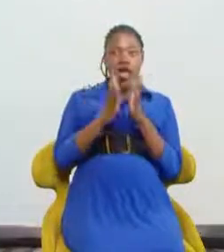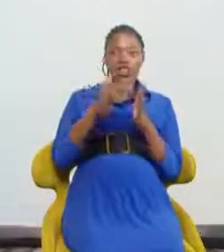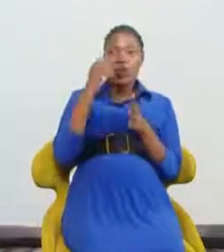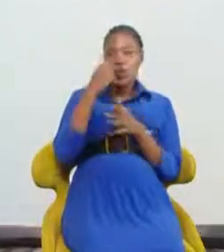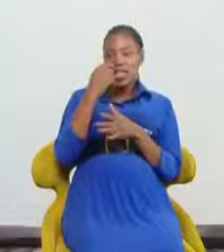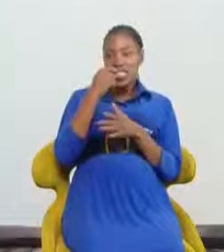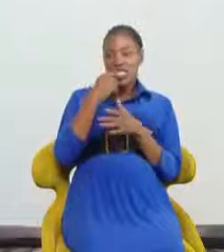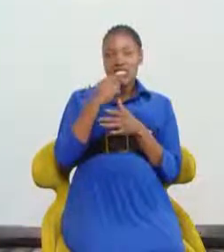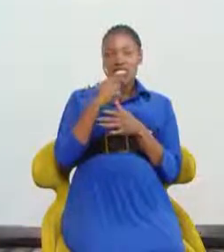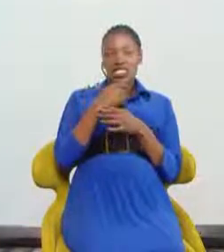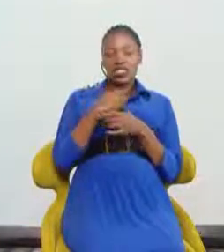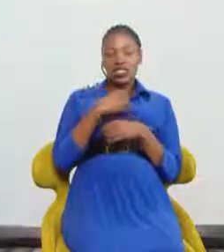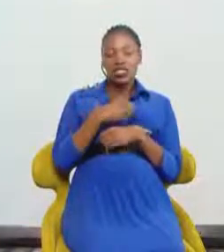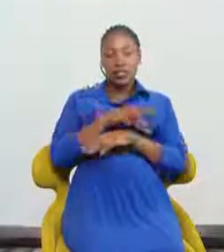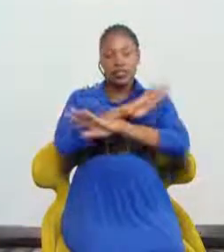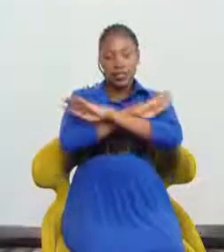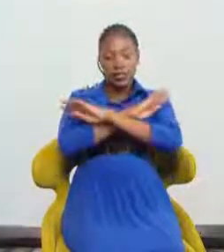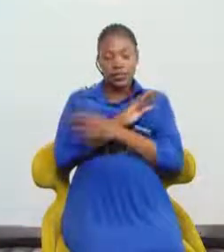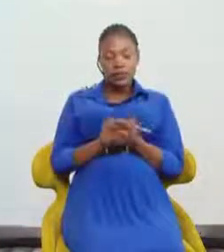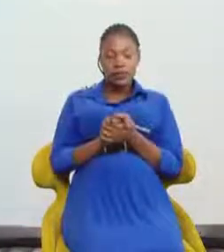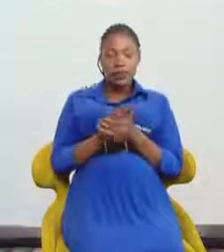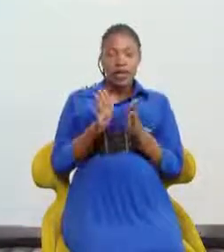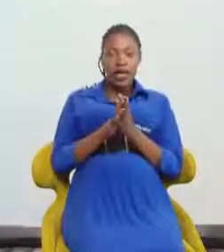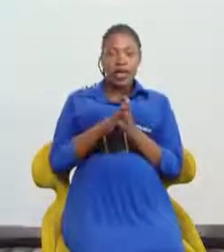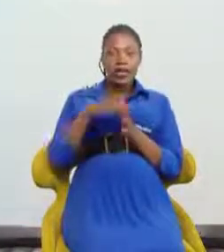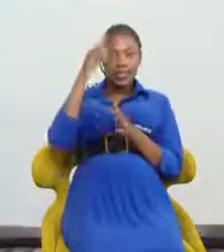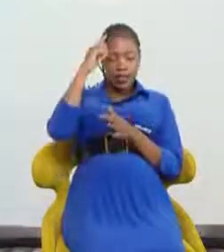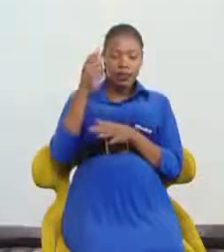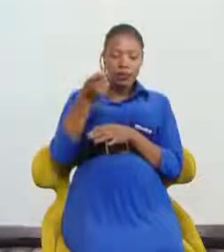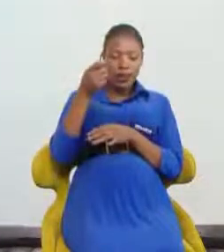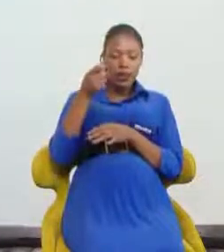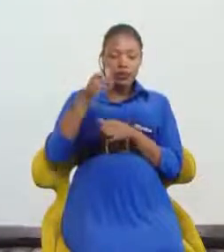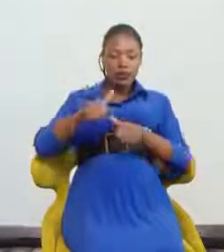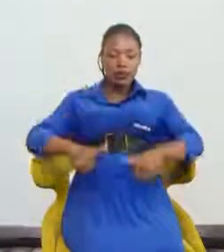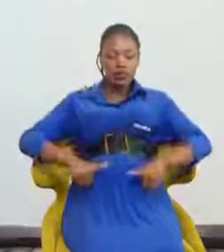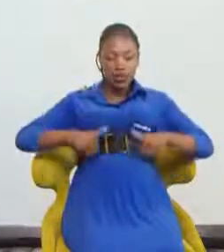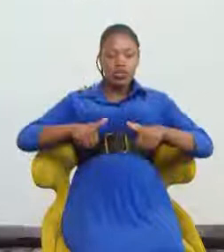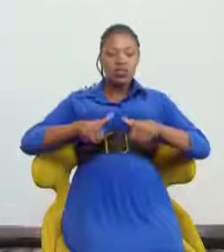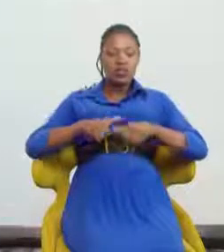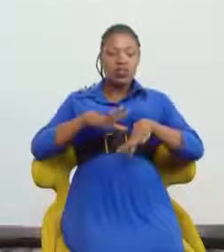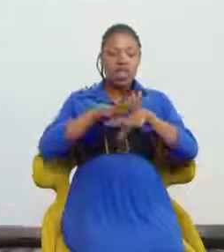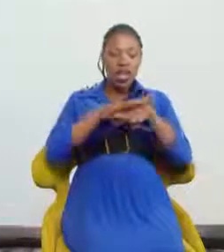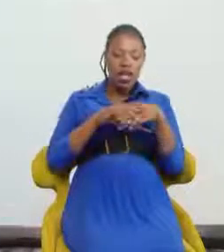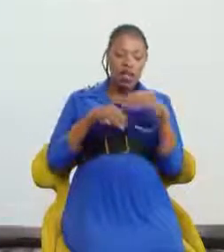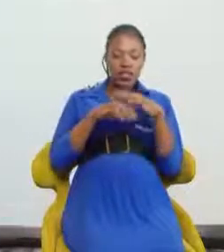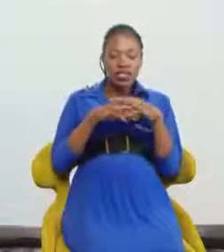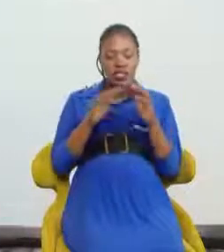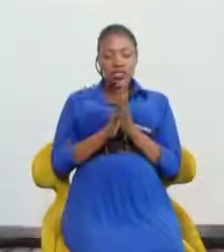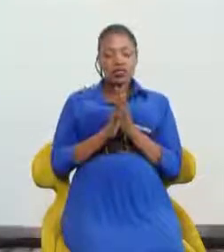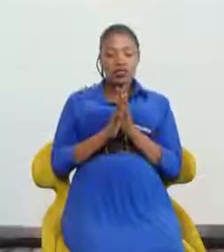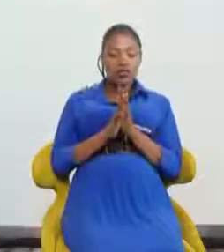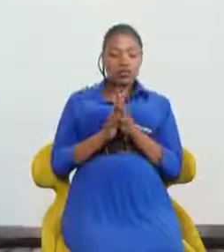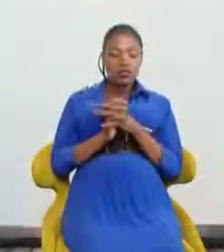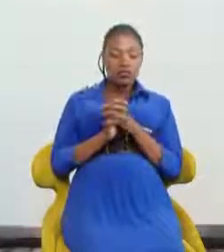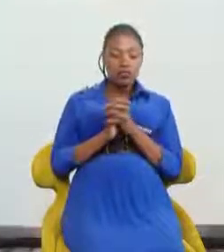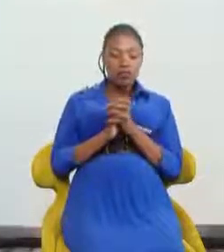gray trousers, and some very comfortable plastic clogs, reddish, that I forget to change